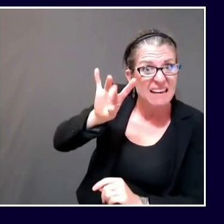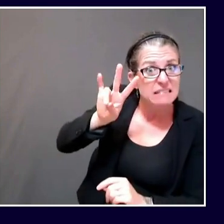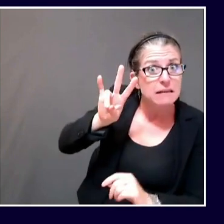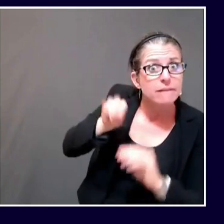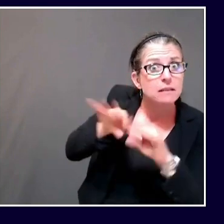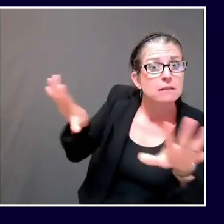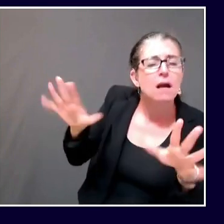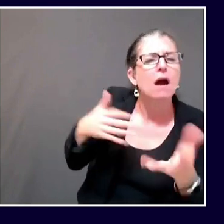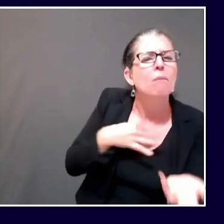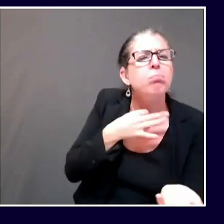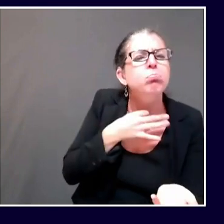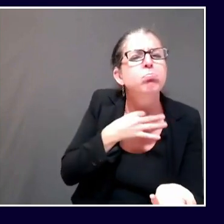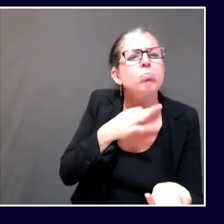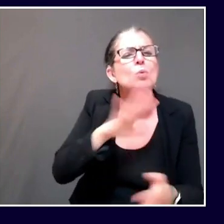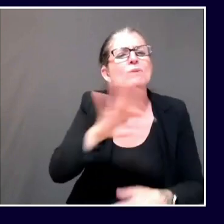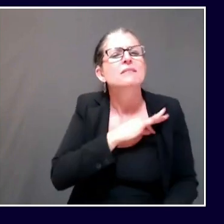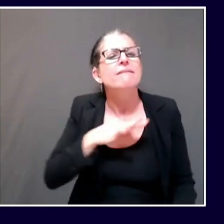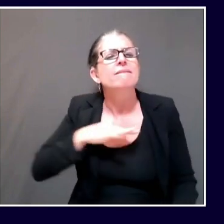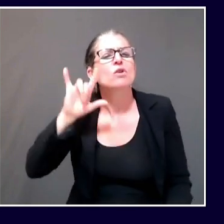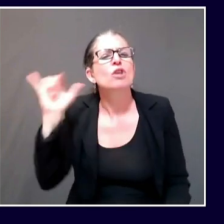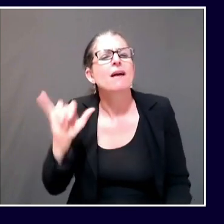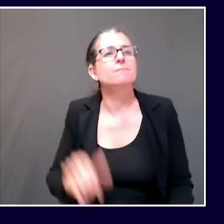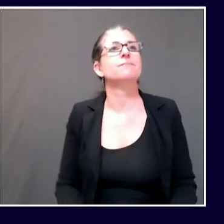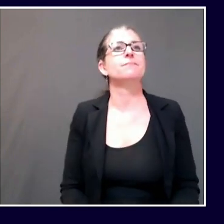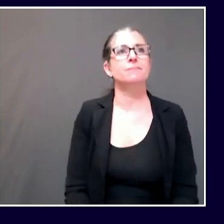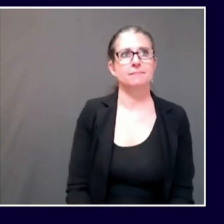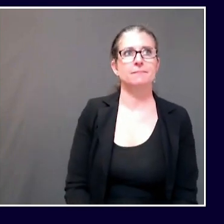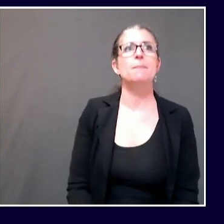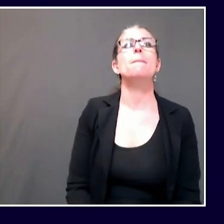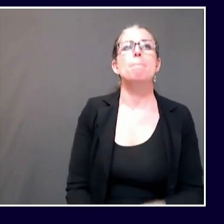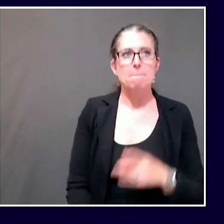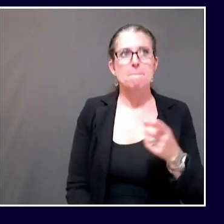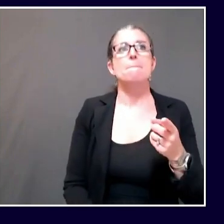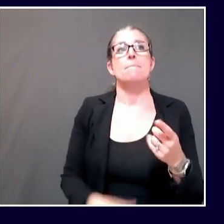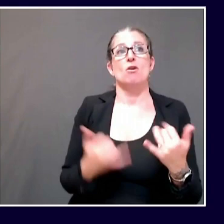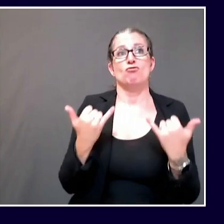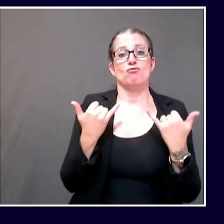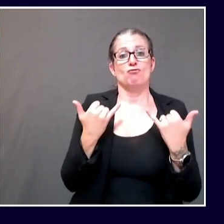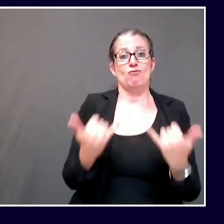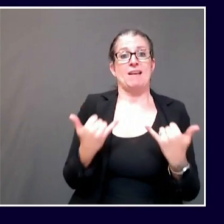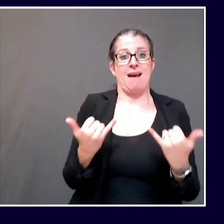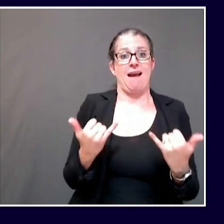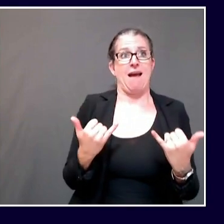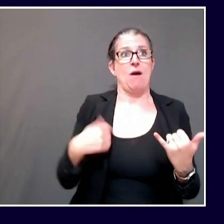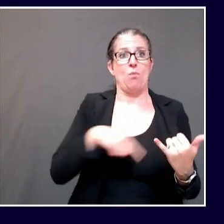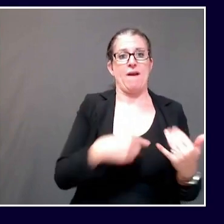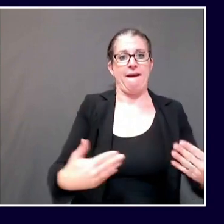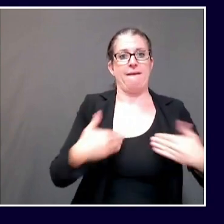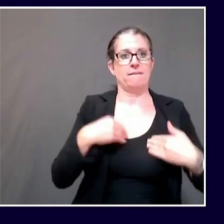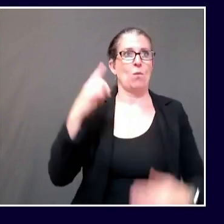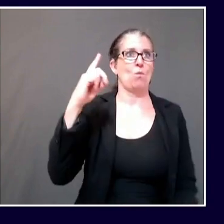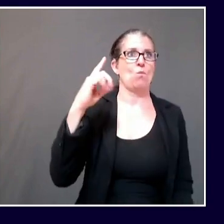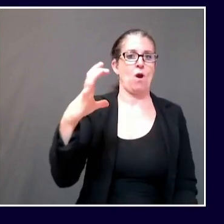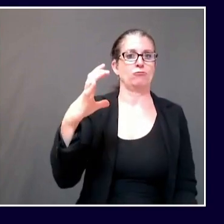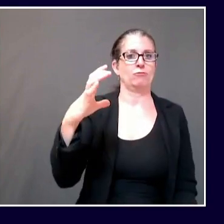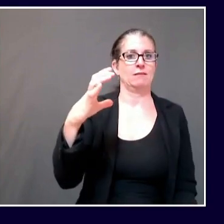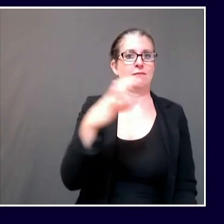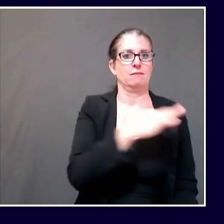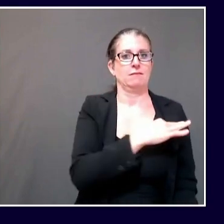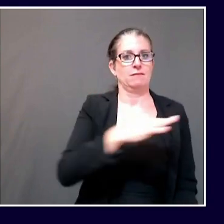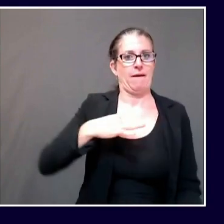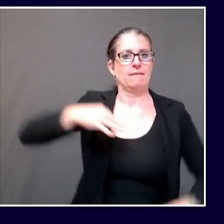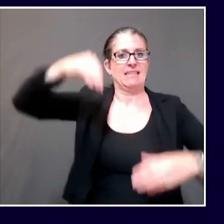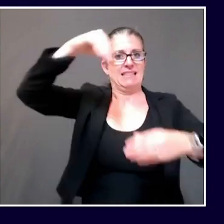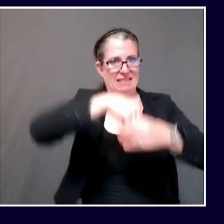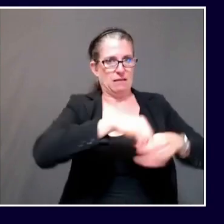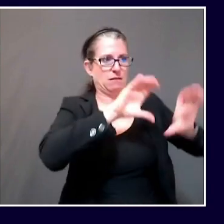Maine CDC has approximately 100 individuals who are engaged in investigating cases of COVID-19